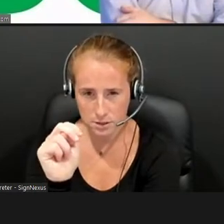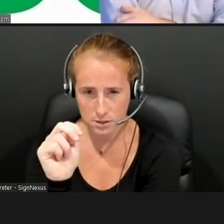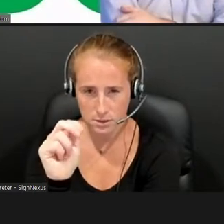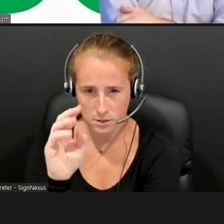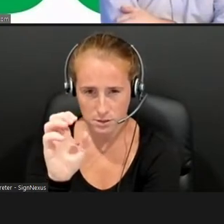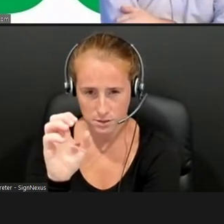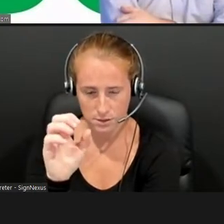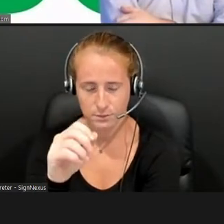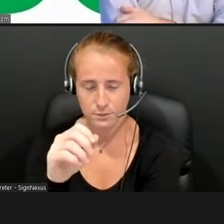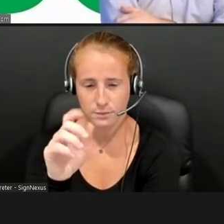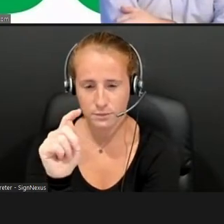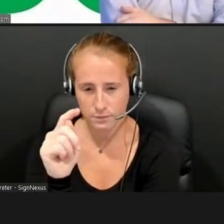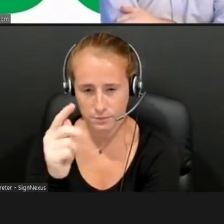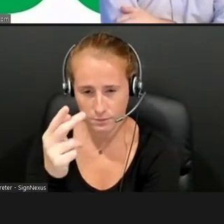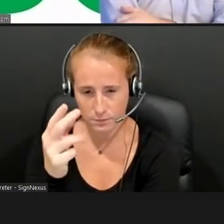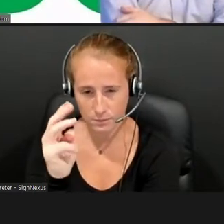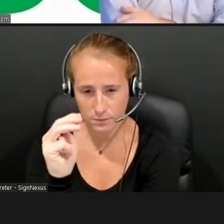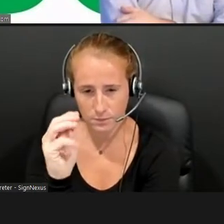Thomas greck